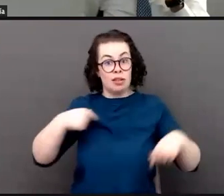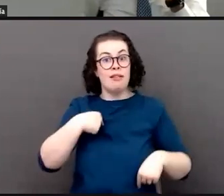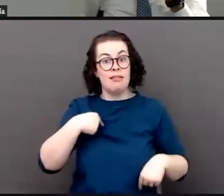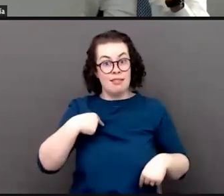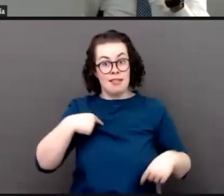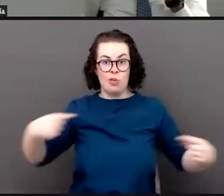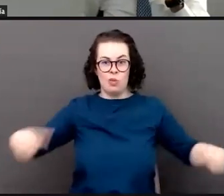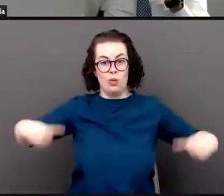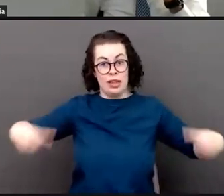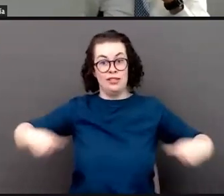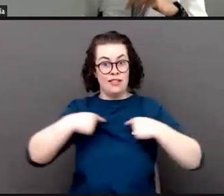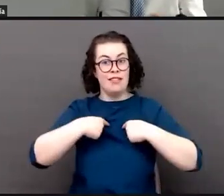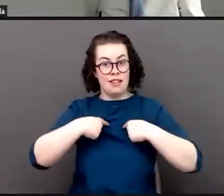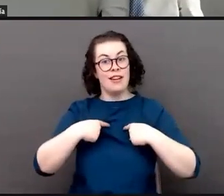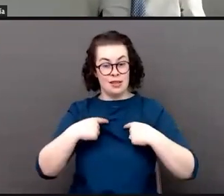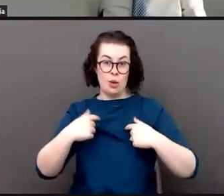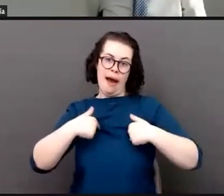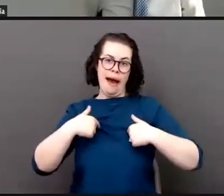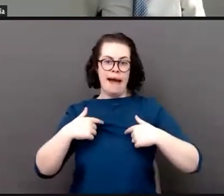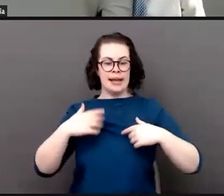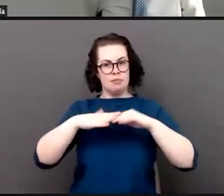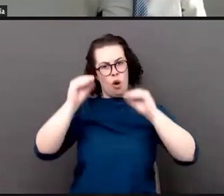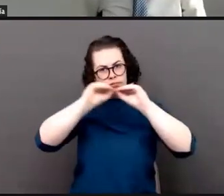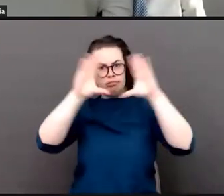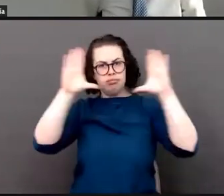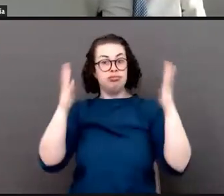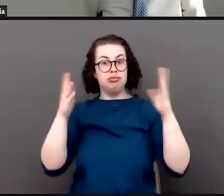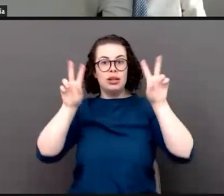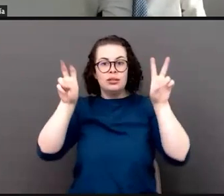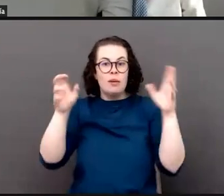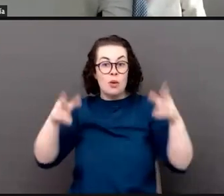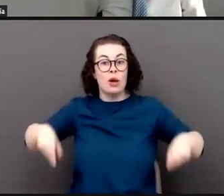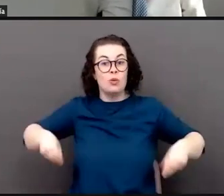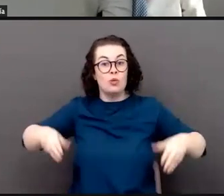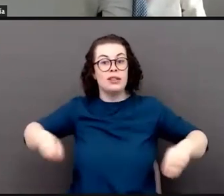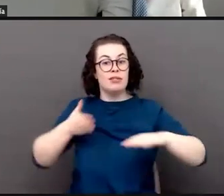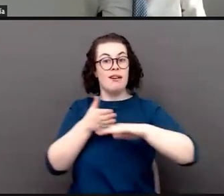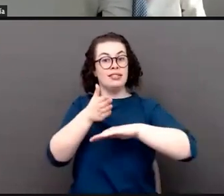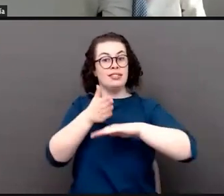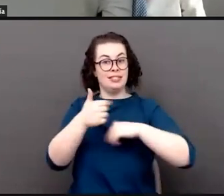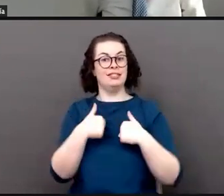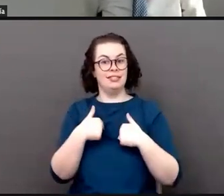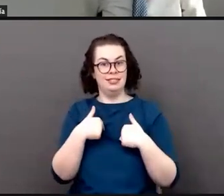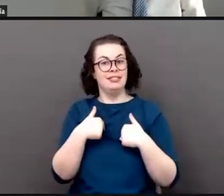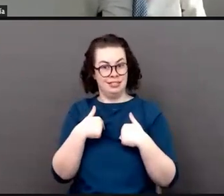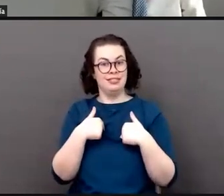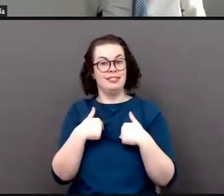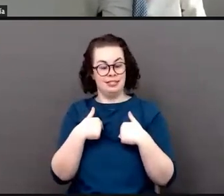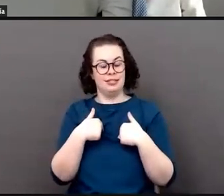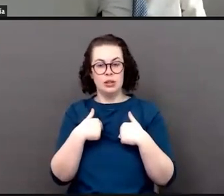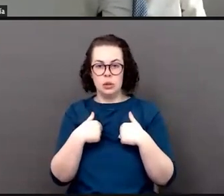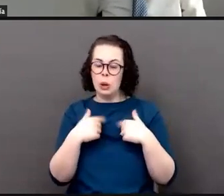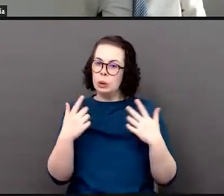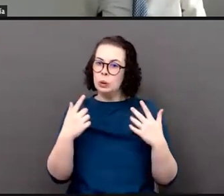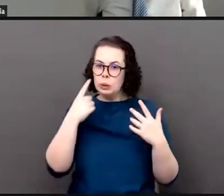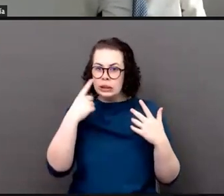of the standard. So the people with disability needs has been very, very present